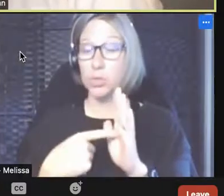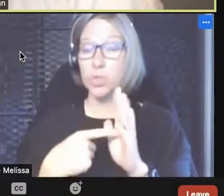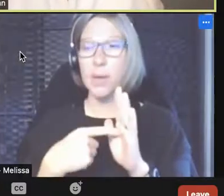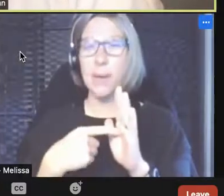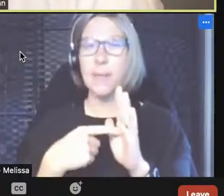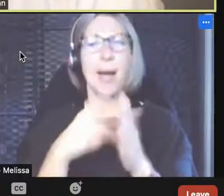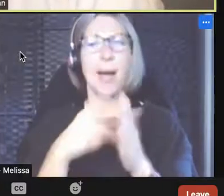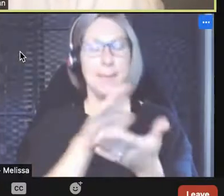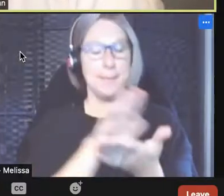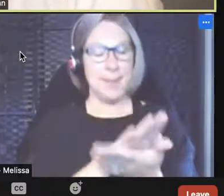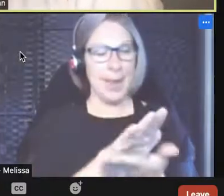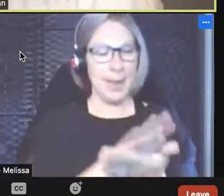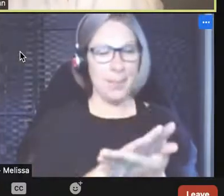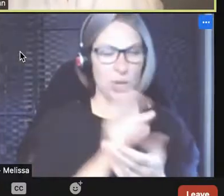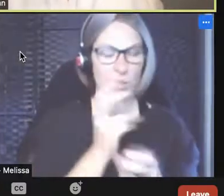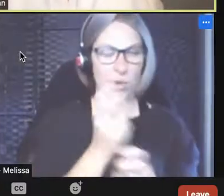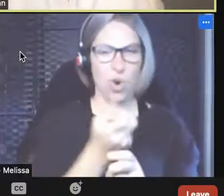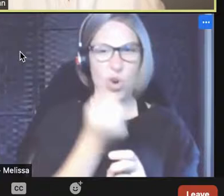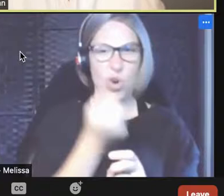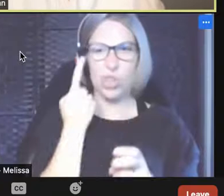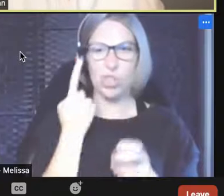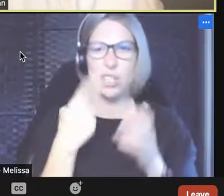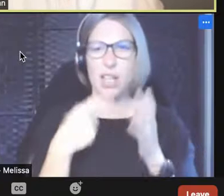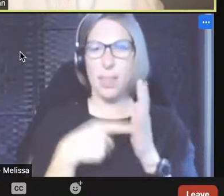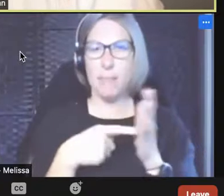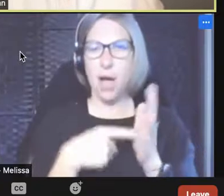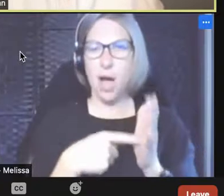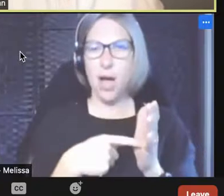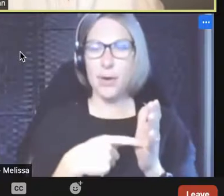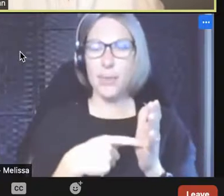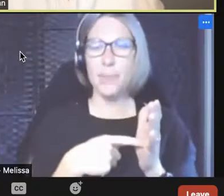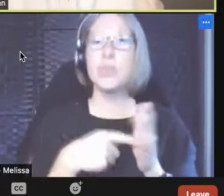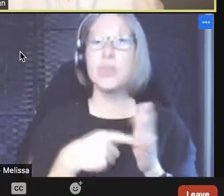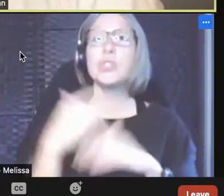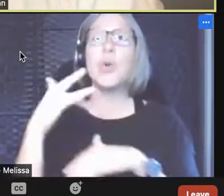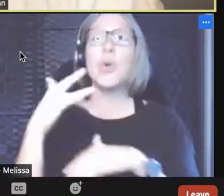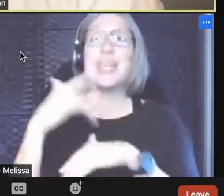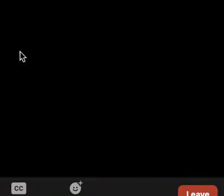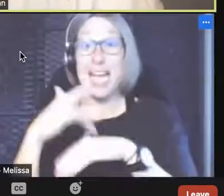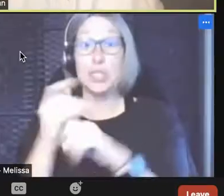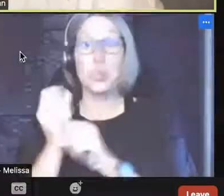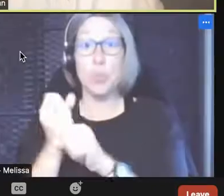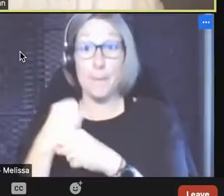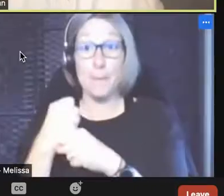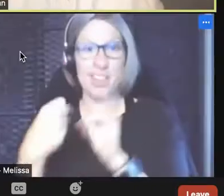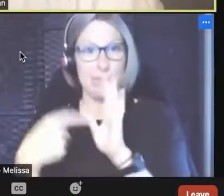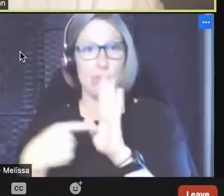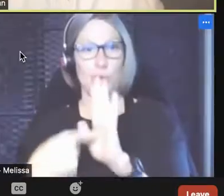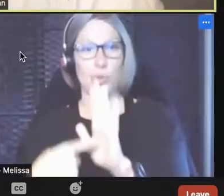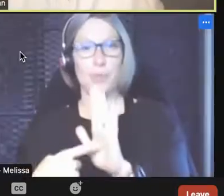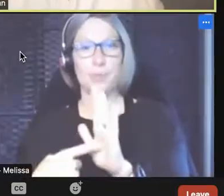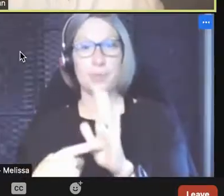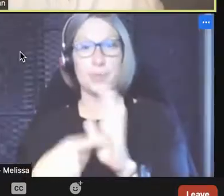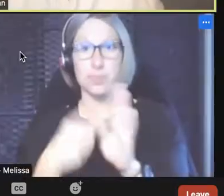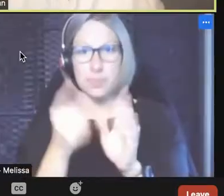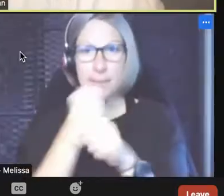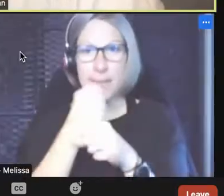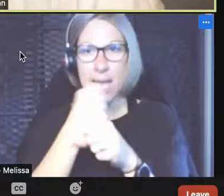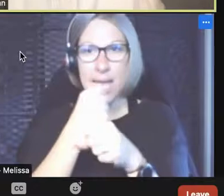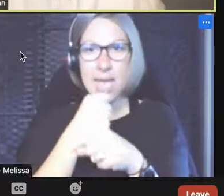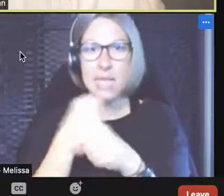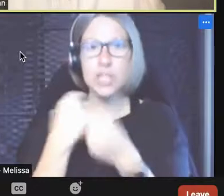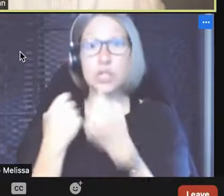on paper, those paper folding things. So tactual things were made for her. Let me just show you. So these were made for her to